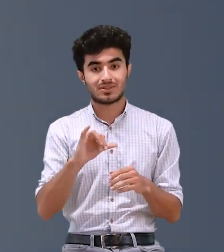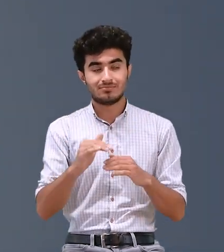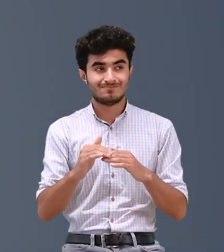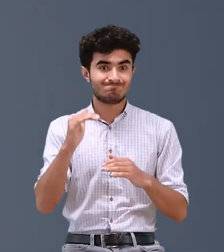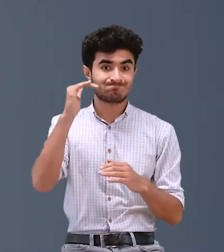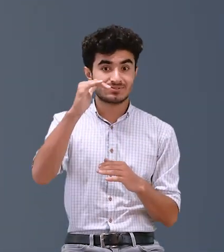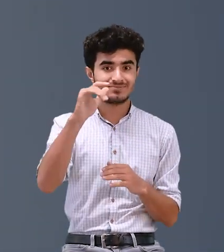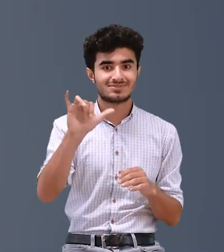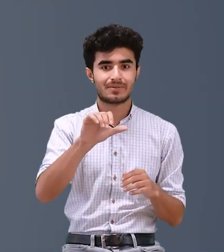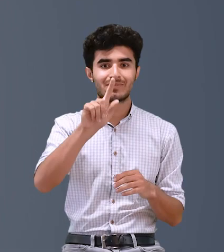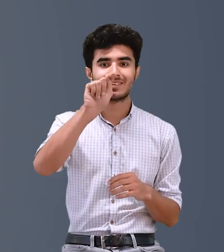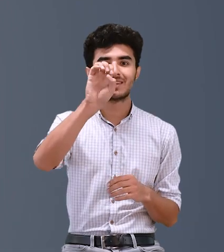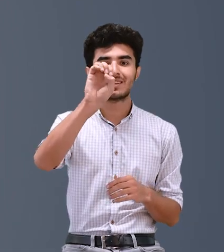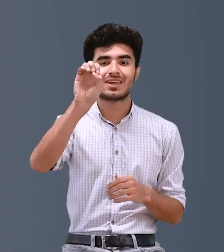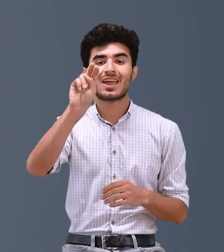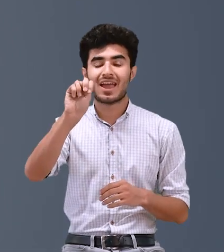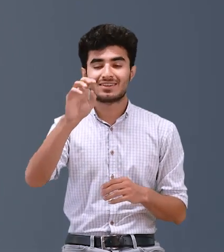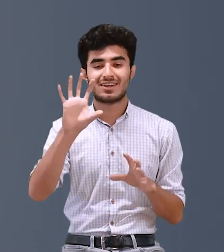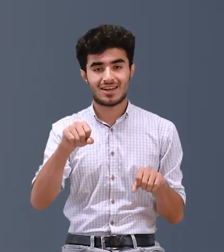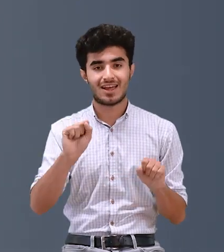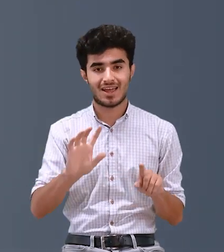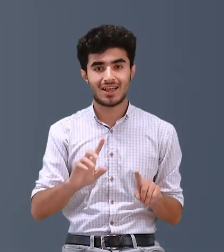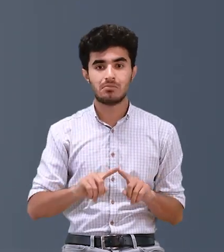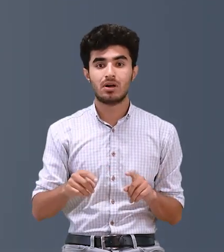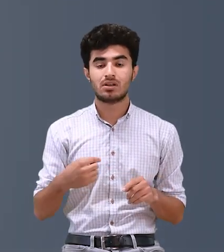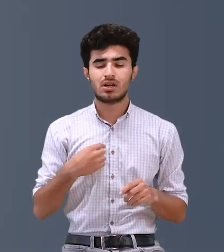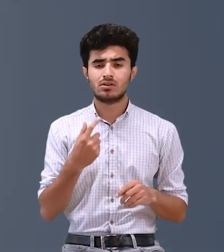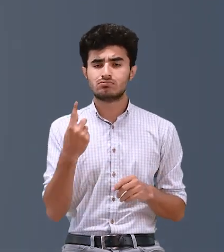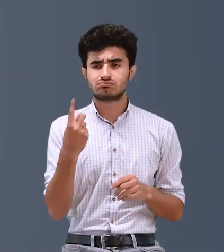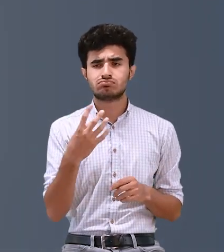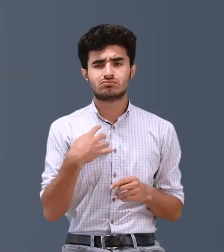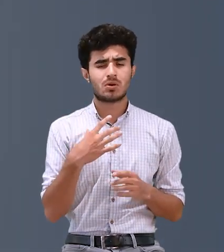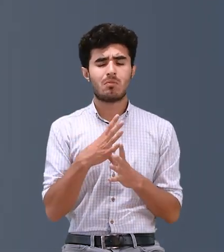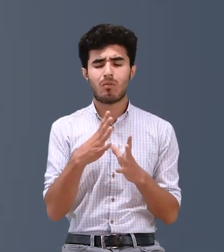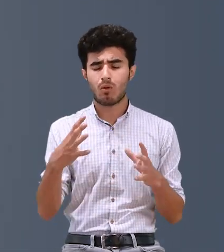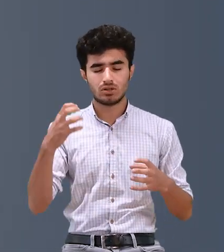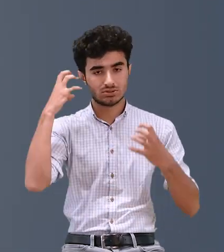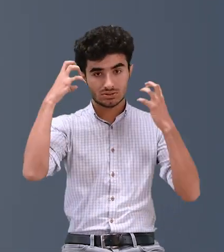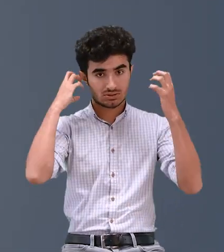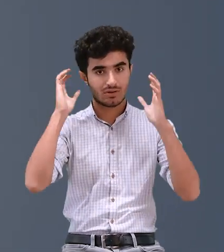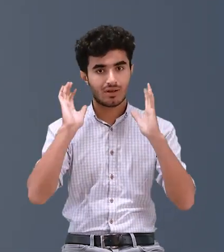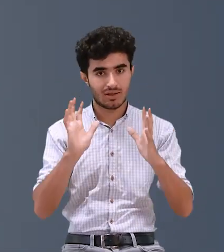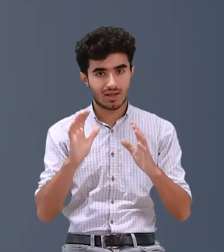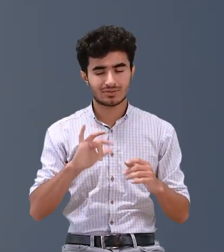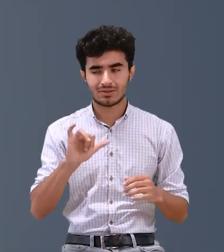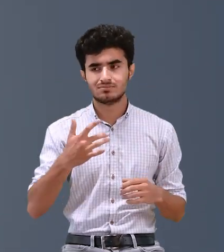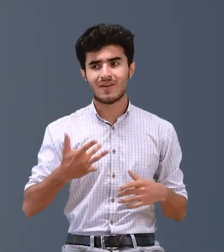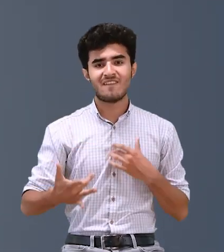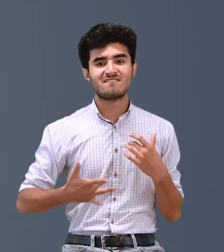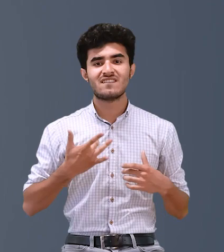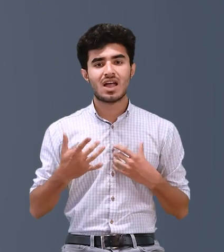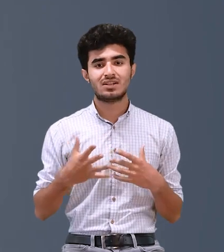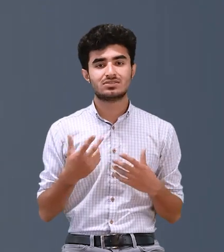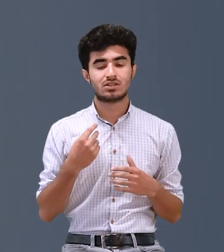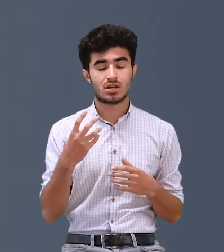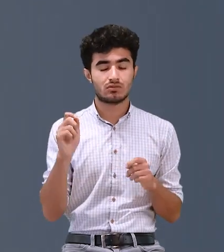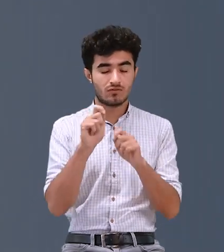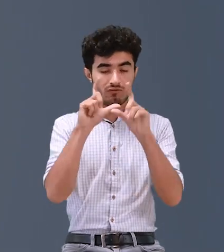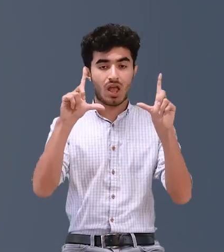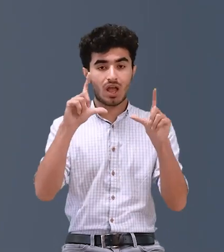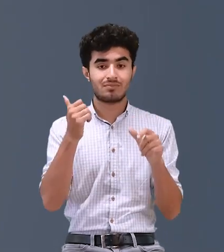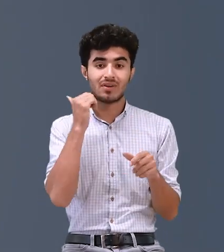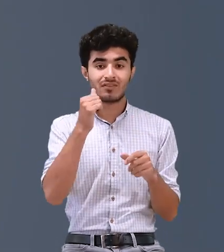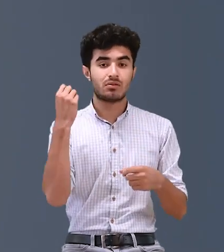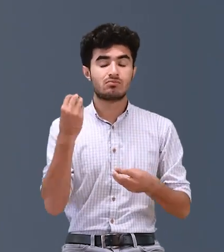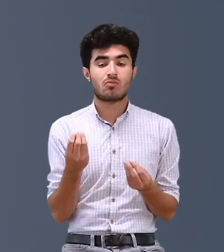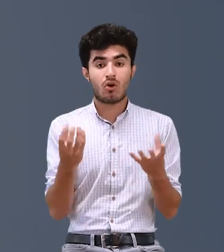that peak age during my teens, it is something I've struggled with quite a bit. The feeling of waking